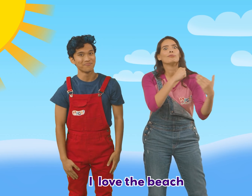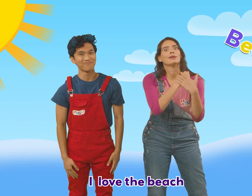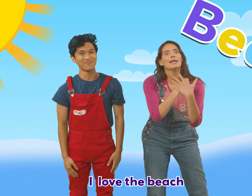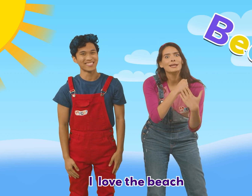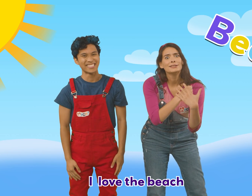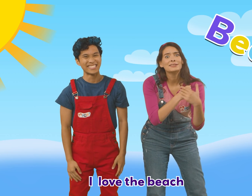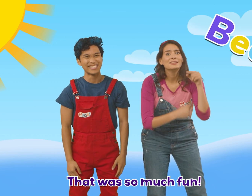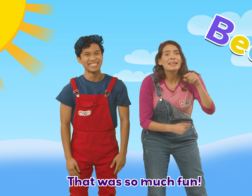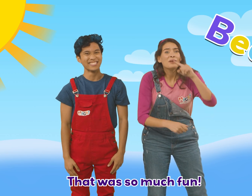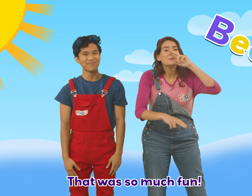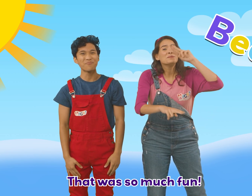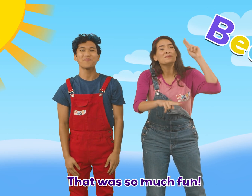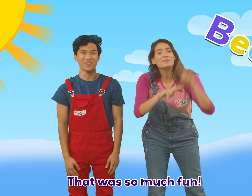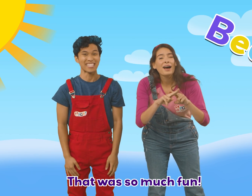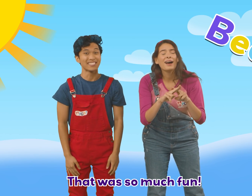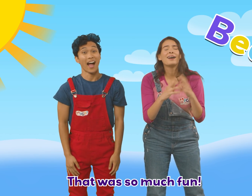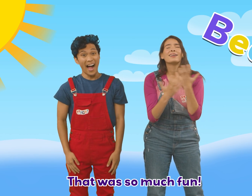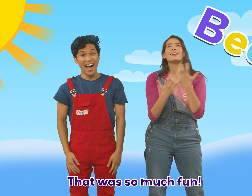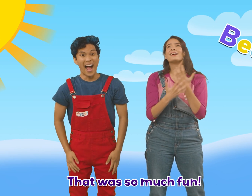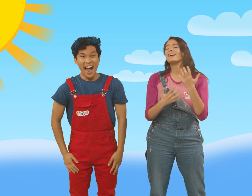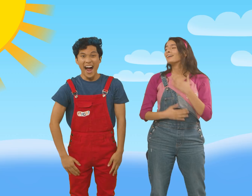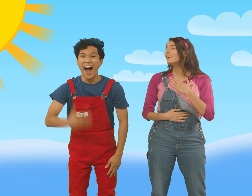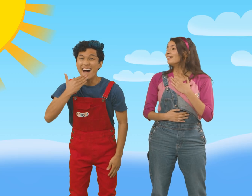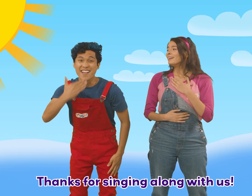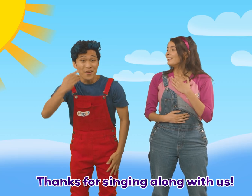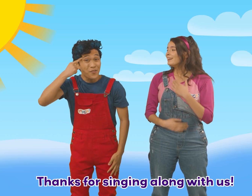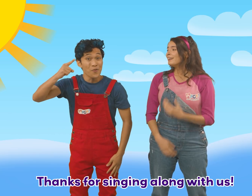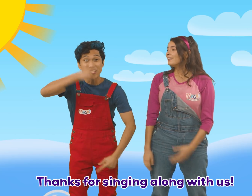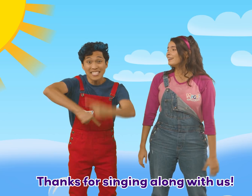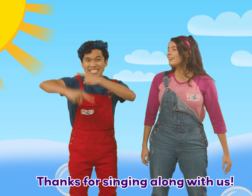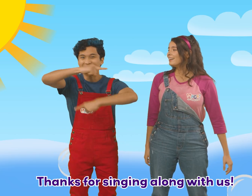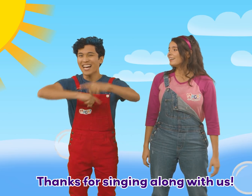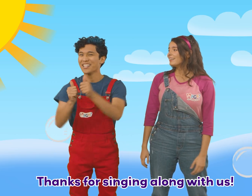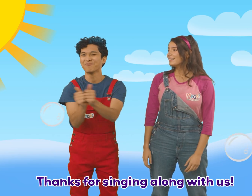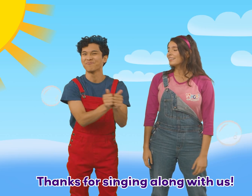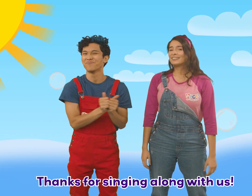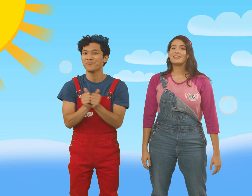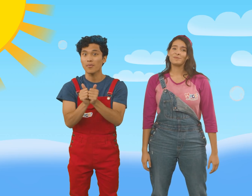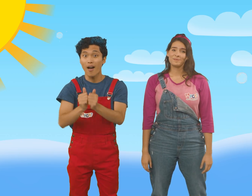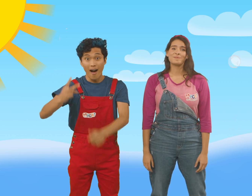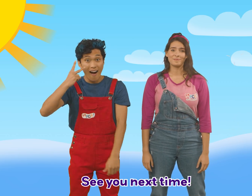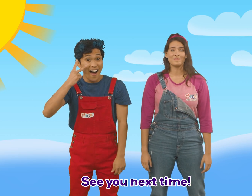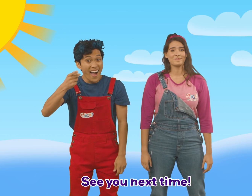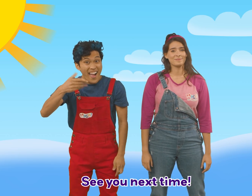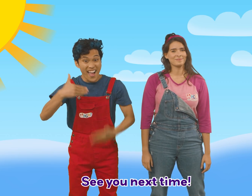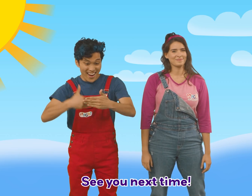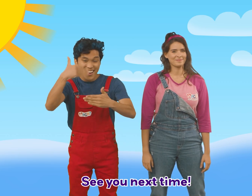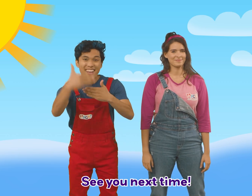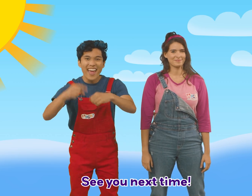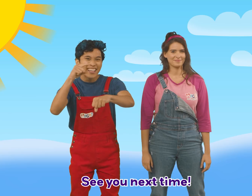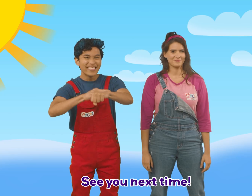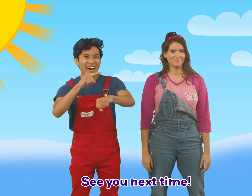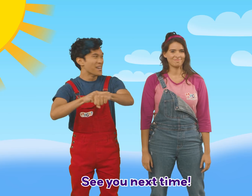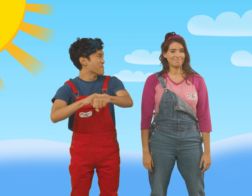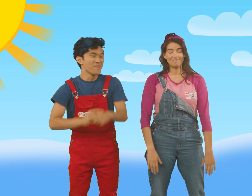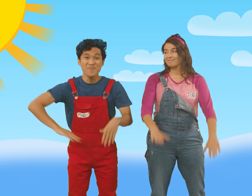Love the beach. That was so much fun. Thanks for signing along with us. See you next